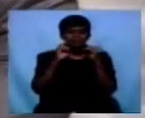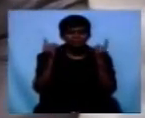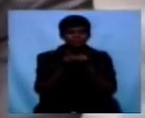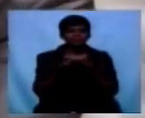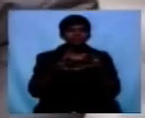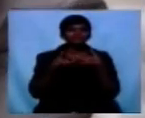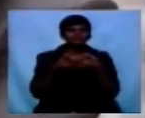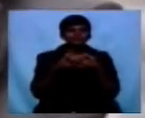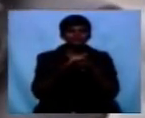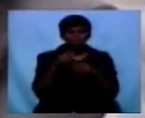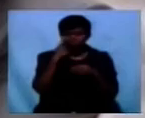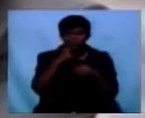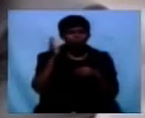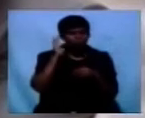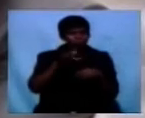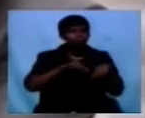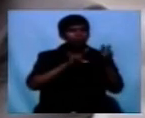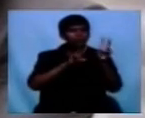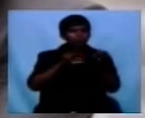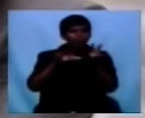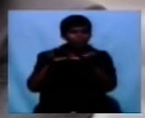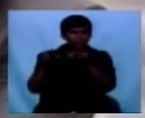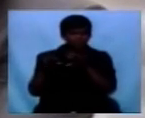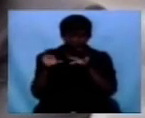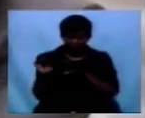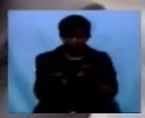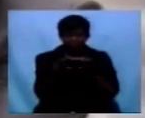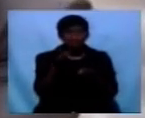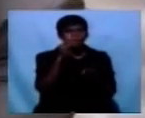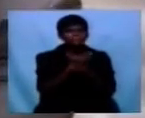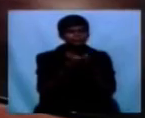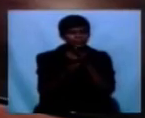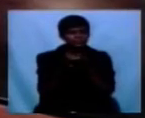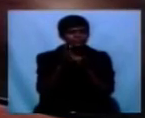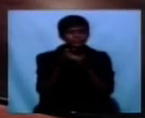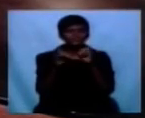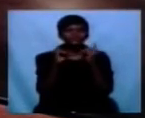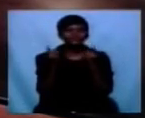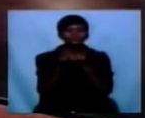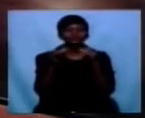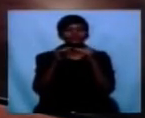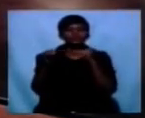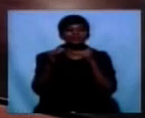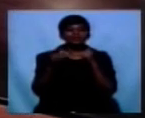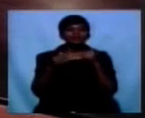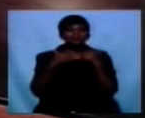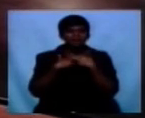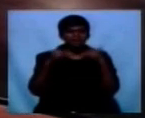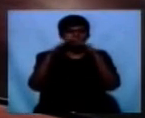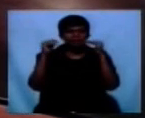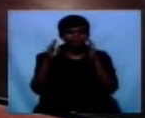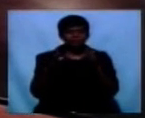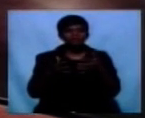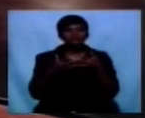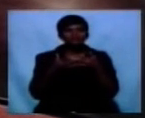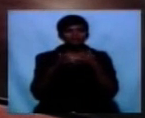engineer who will constantly monitor the activities of construction at the district level. We must have the district housing engineer who will